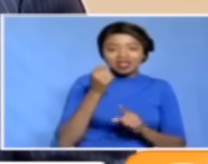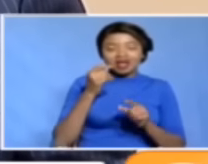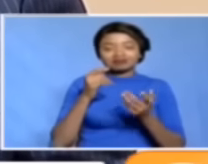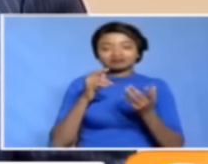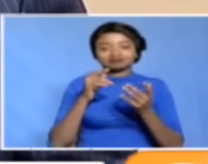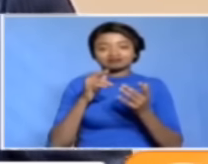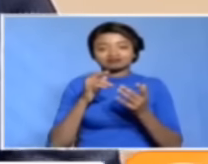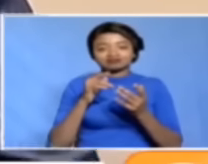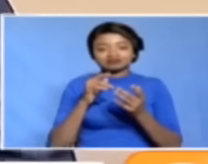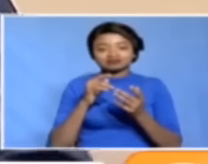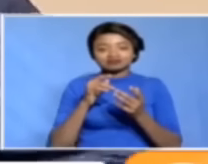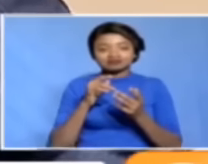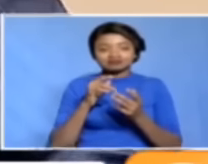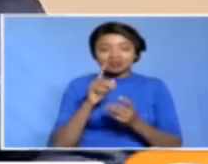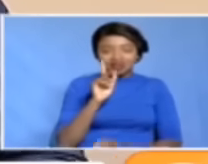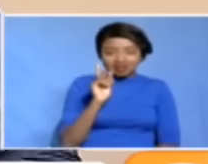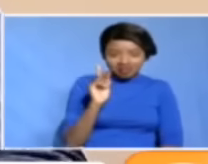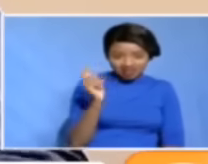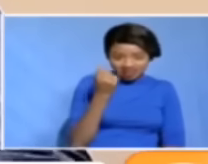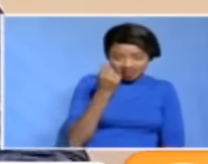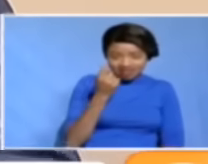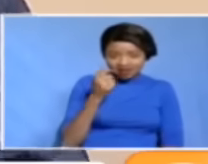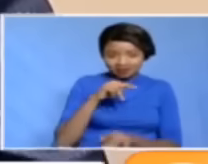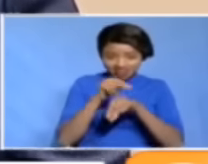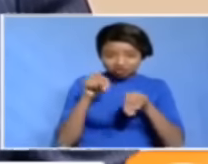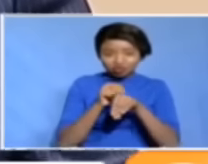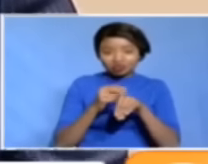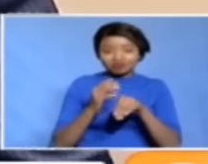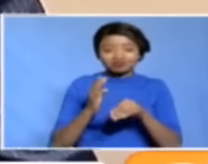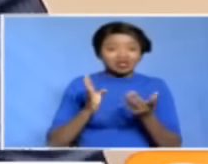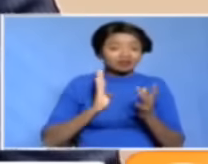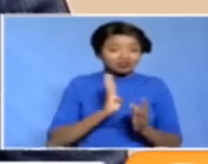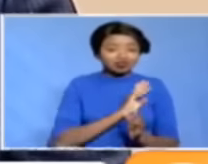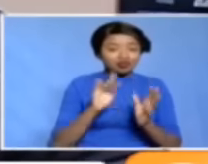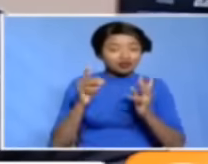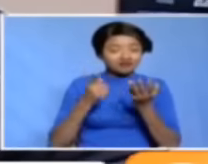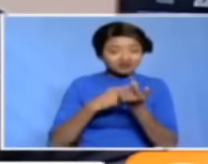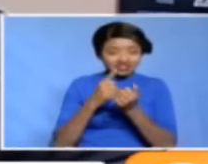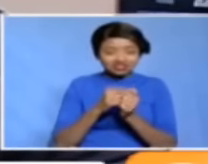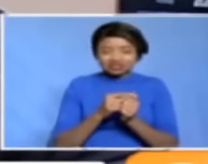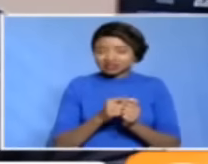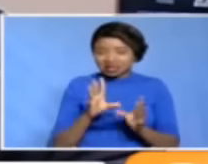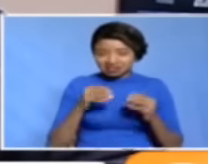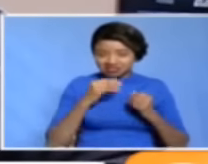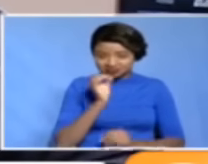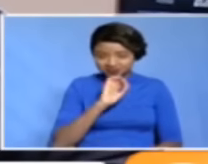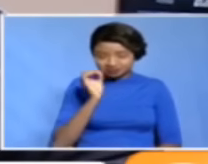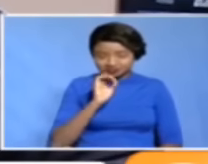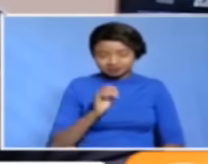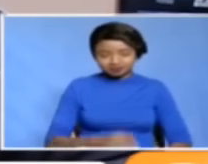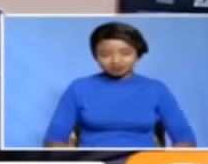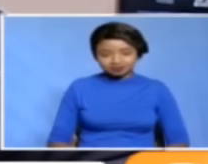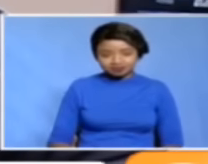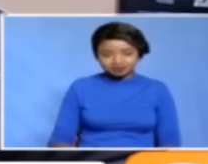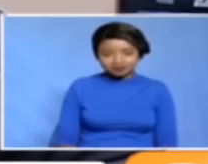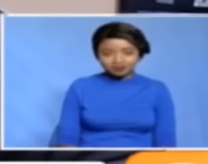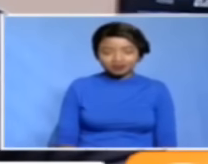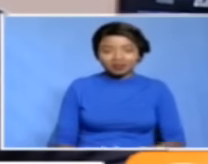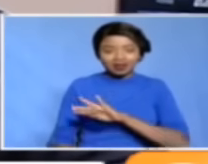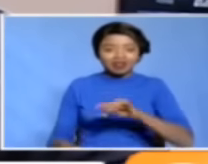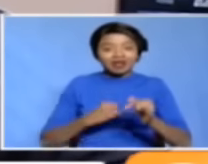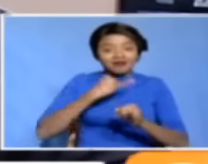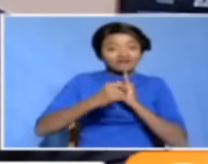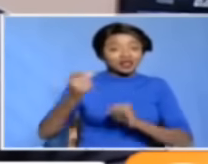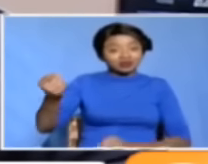to play monkey games when it comes to Northern Kenya. Okay. The text here, finally, from Honorable Junaid